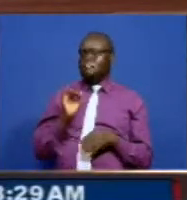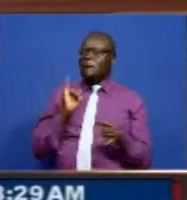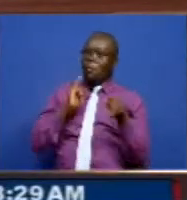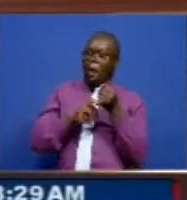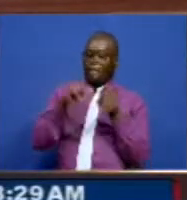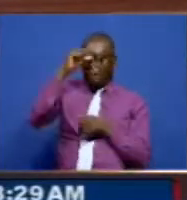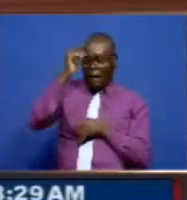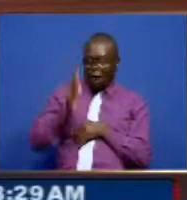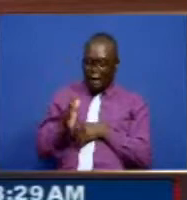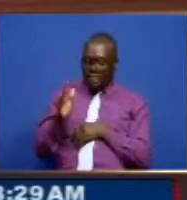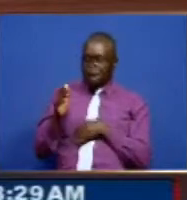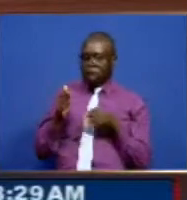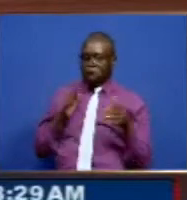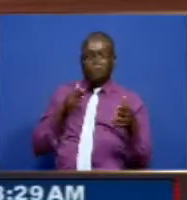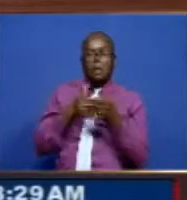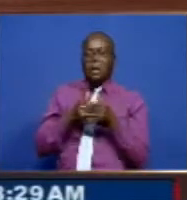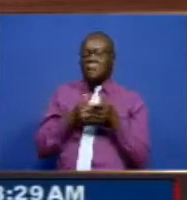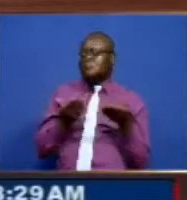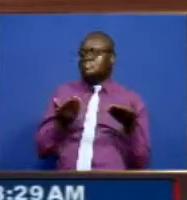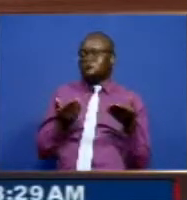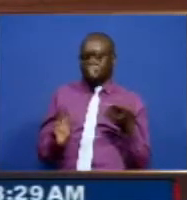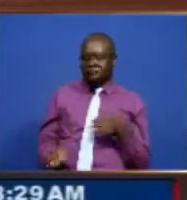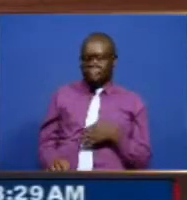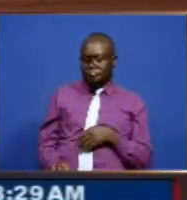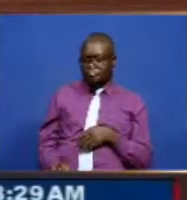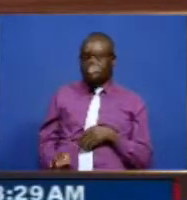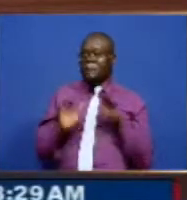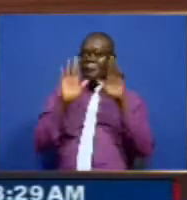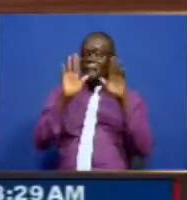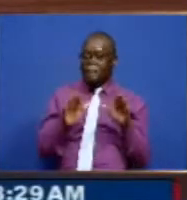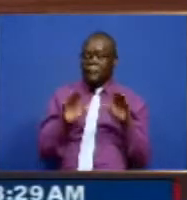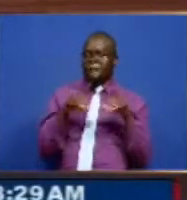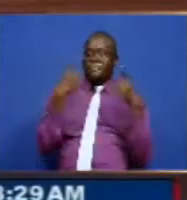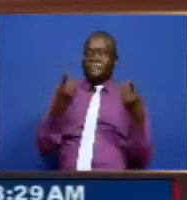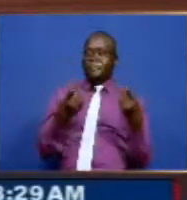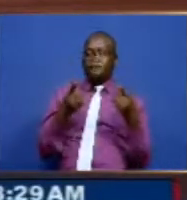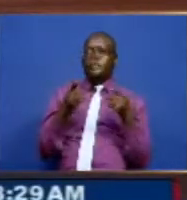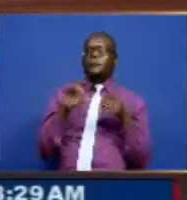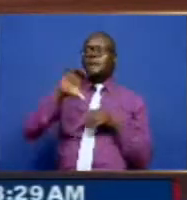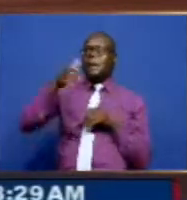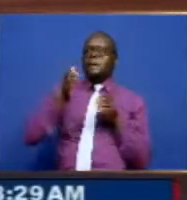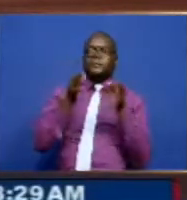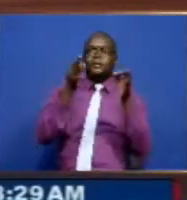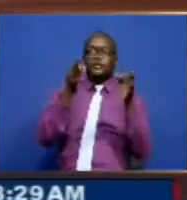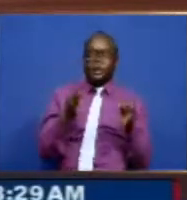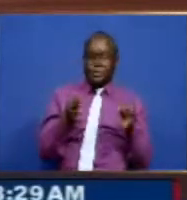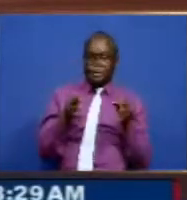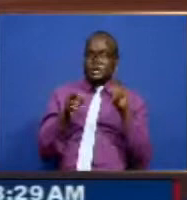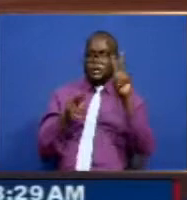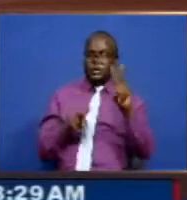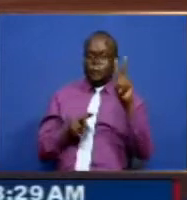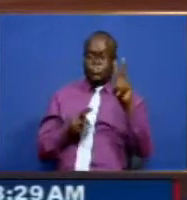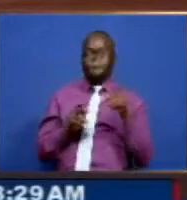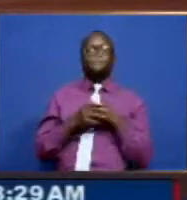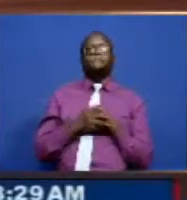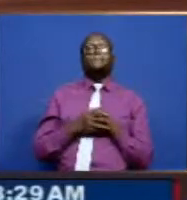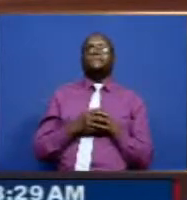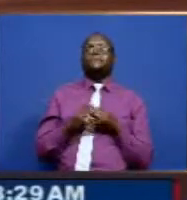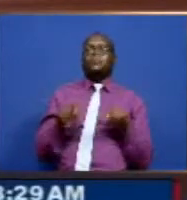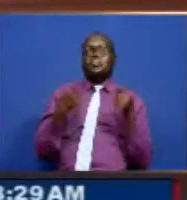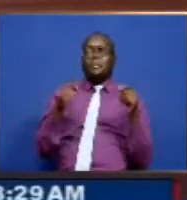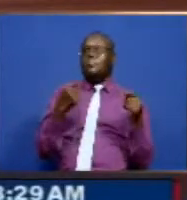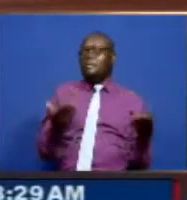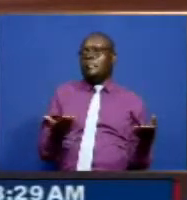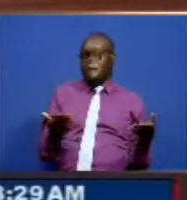has eroded public confidence in the critical department of the county treasury. 2, violation